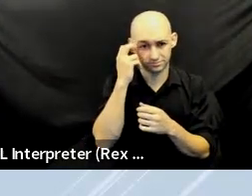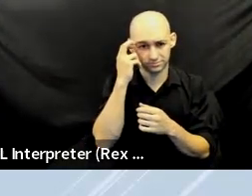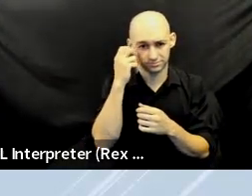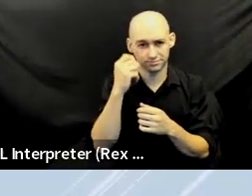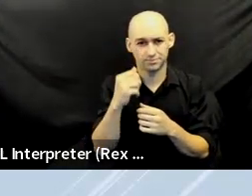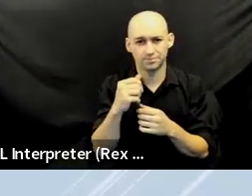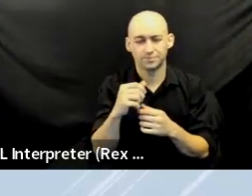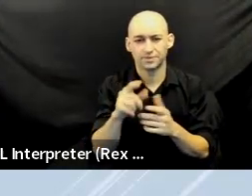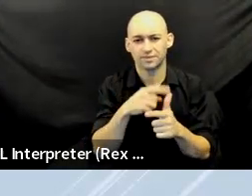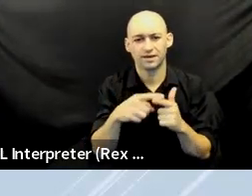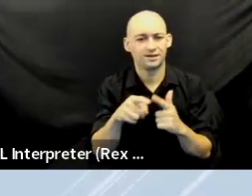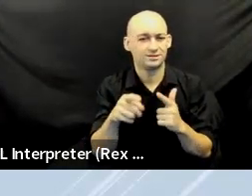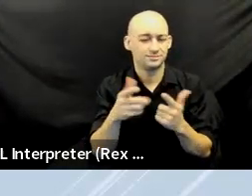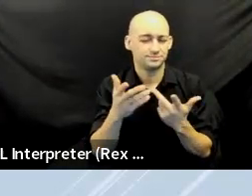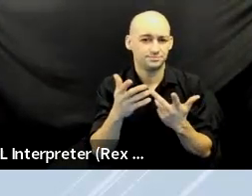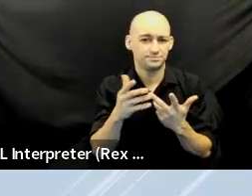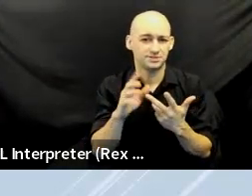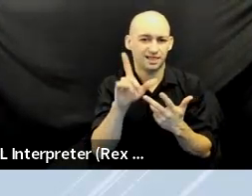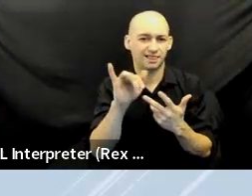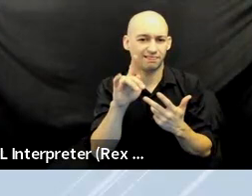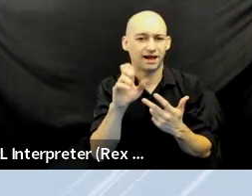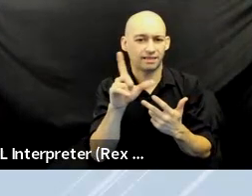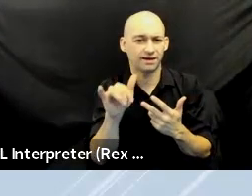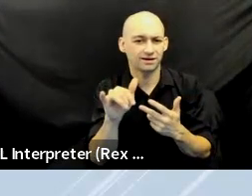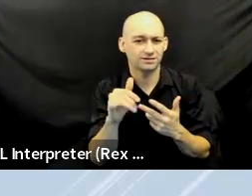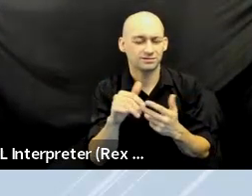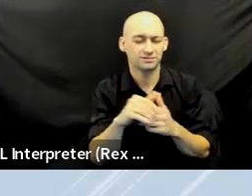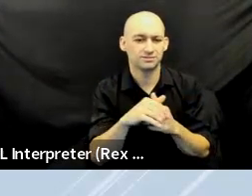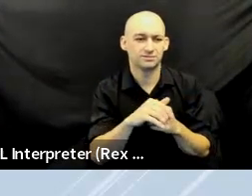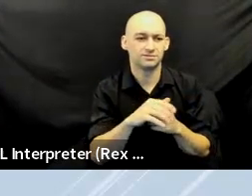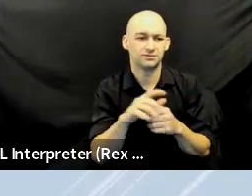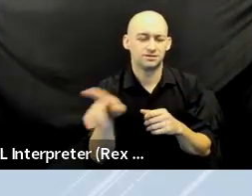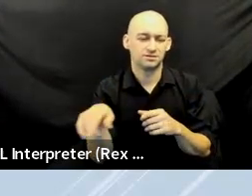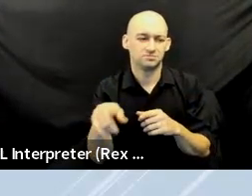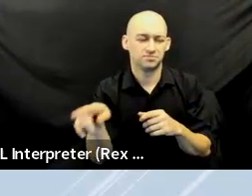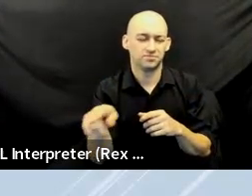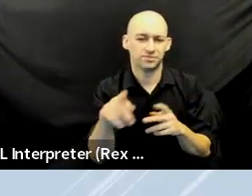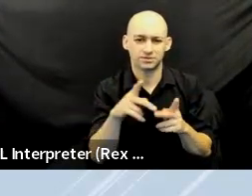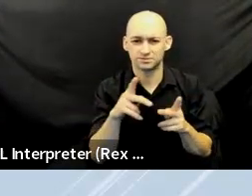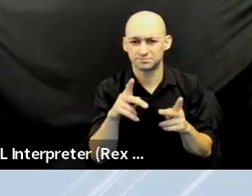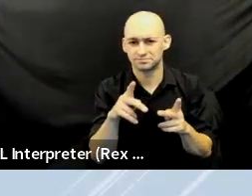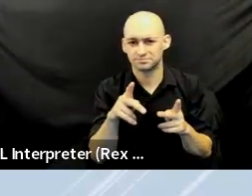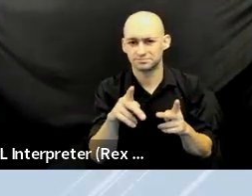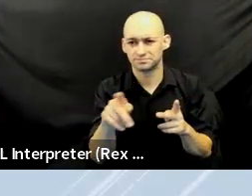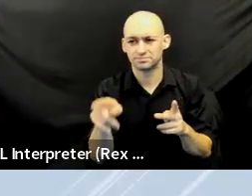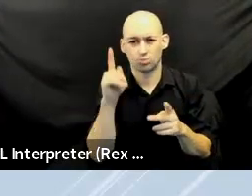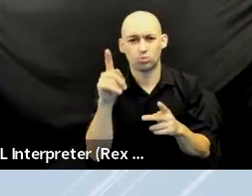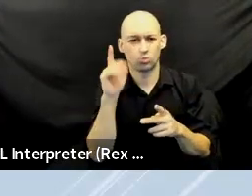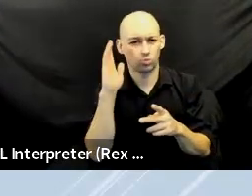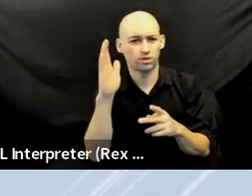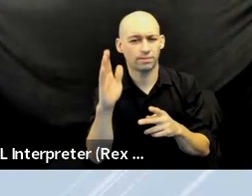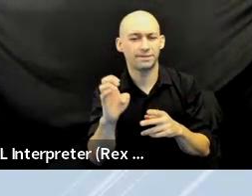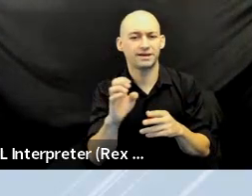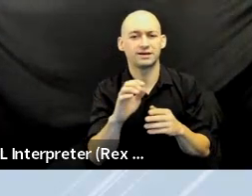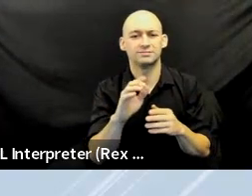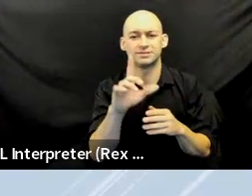And you know, it's likely that one of those organizations like CalSTA, Caltrans, GoBiz, or the CEC will be the lead of the central delivery team.